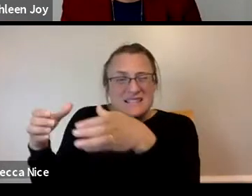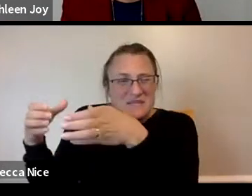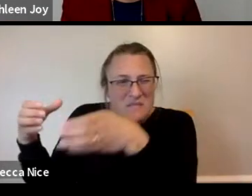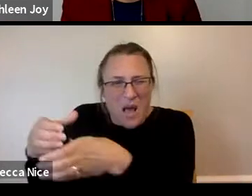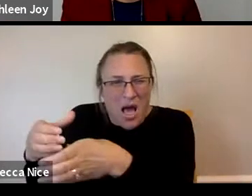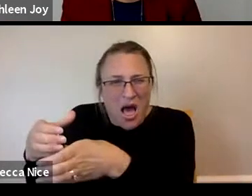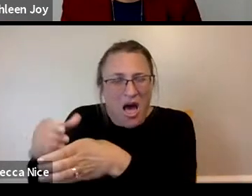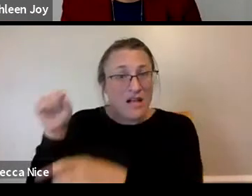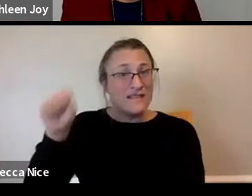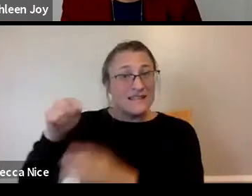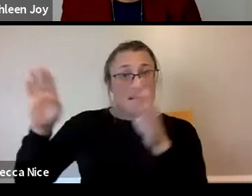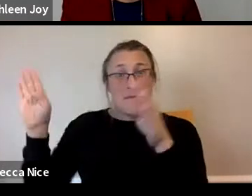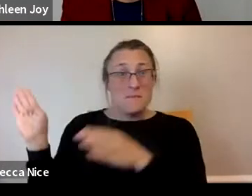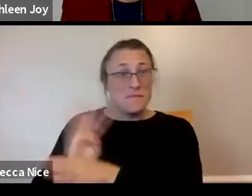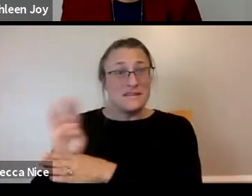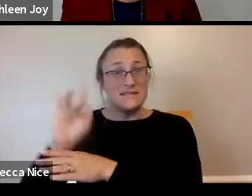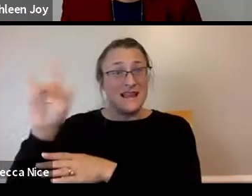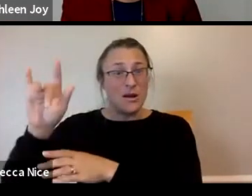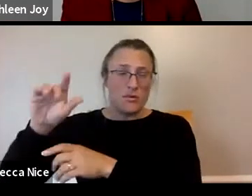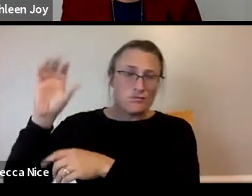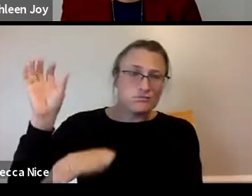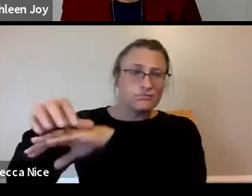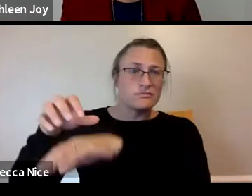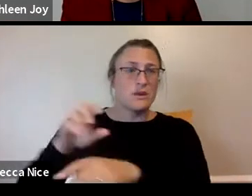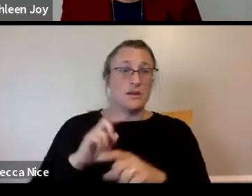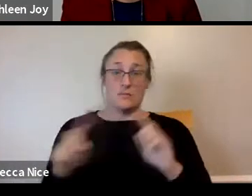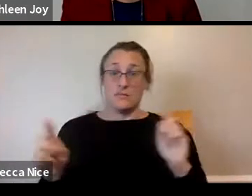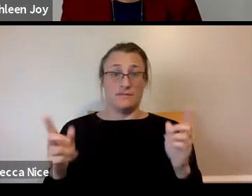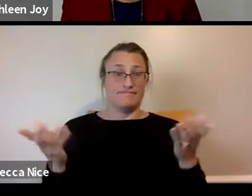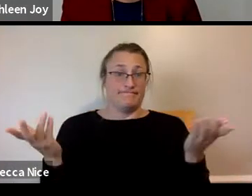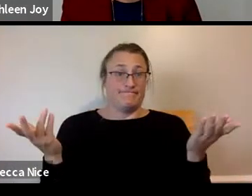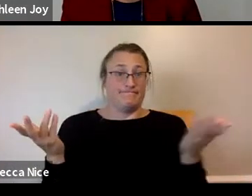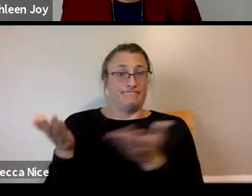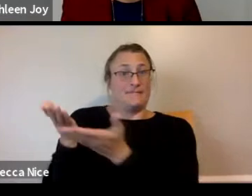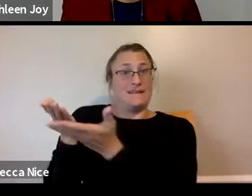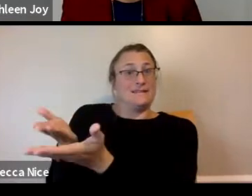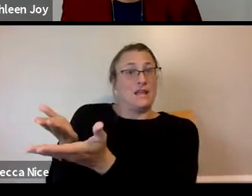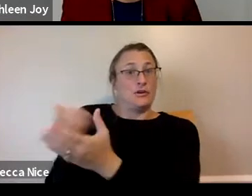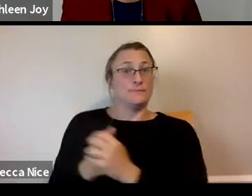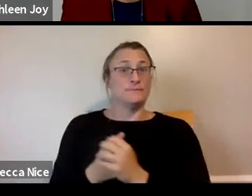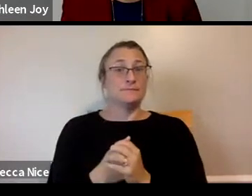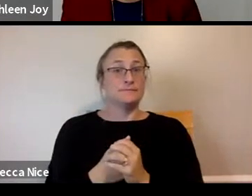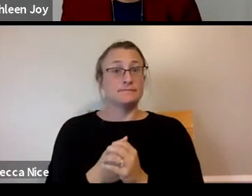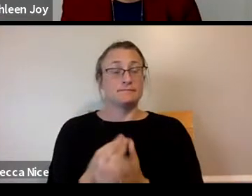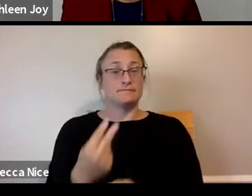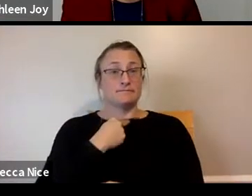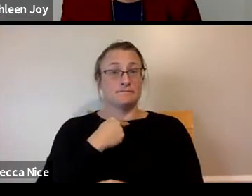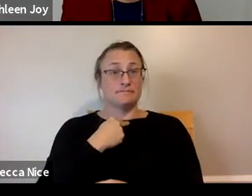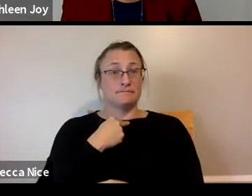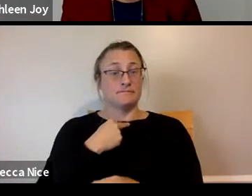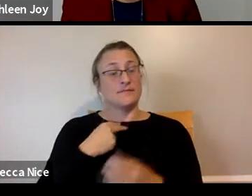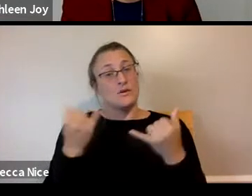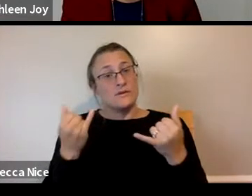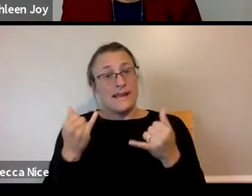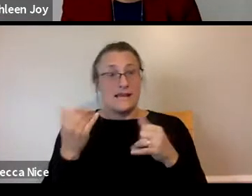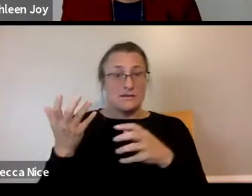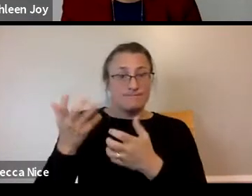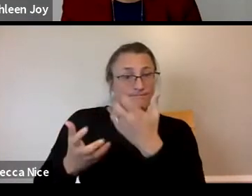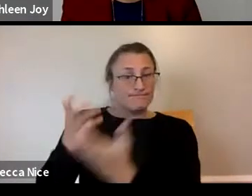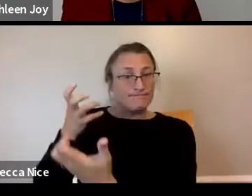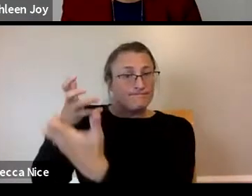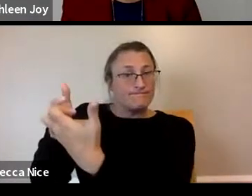Grand Central Parkway and Flushing Bay. However, we have that situation and we have to do the best with what we've